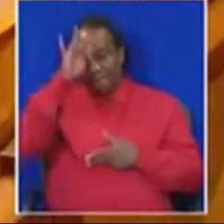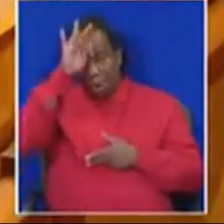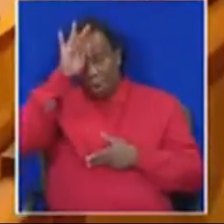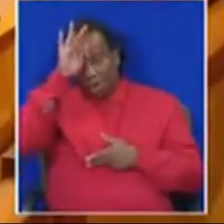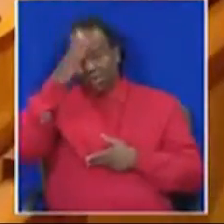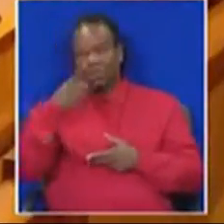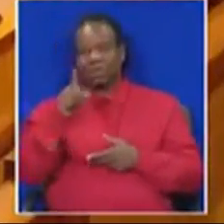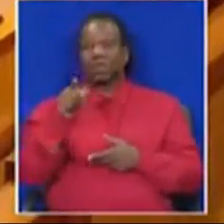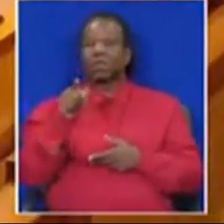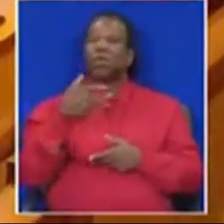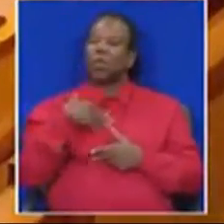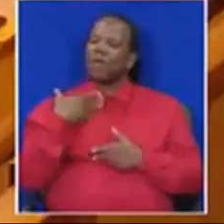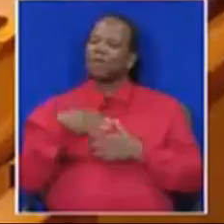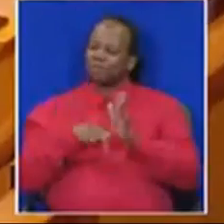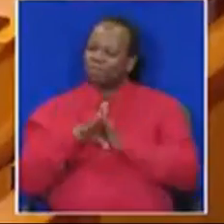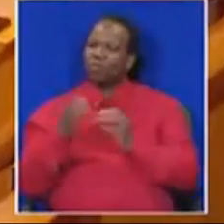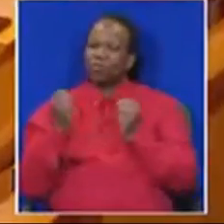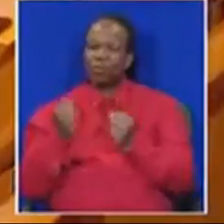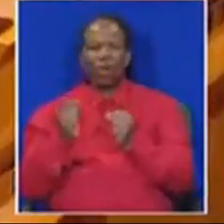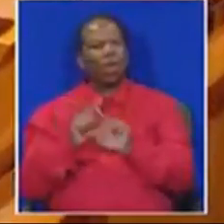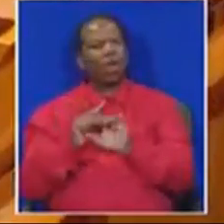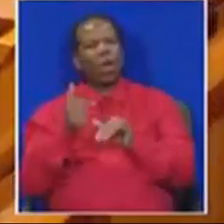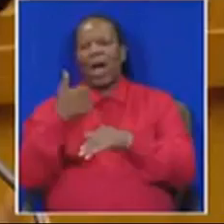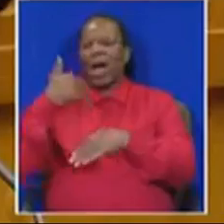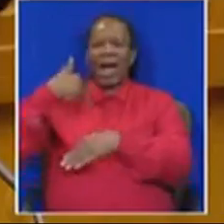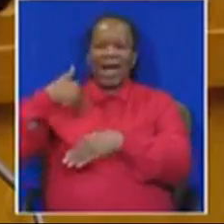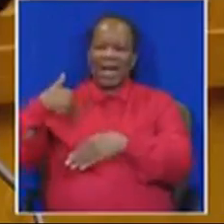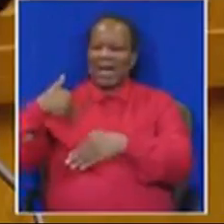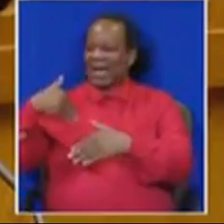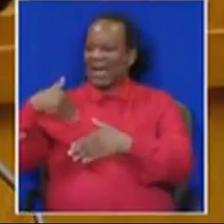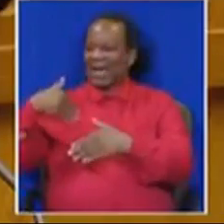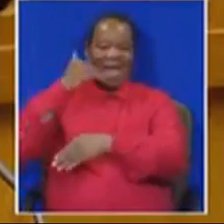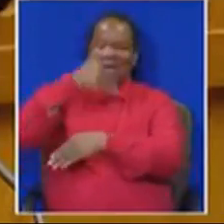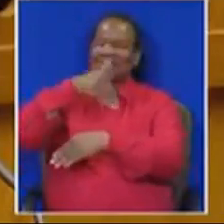from any external interference or manipulation.